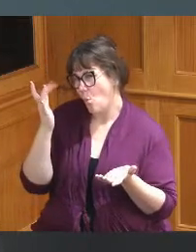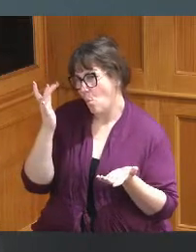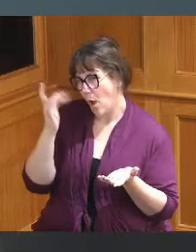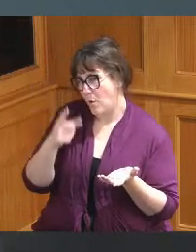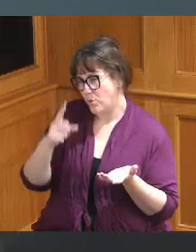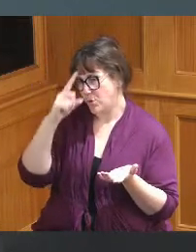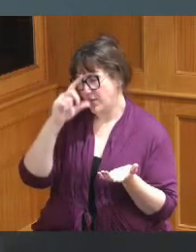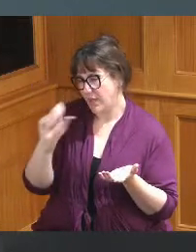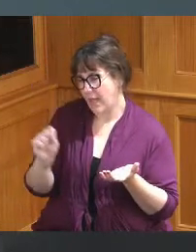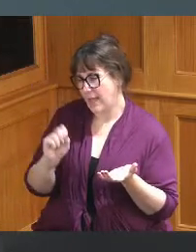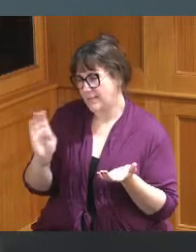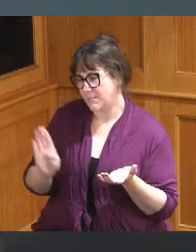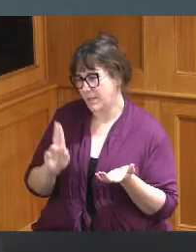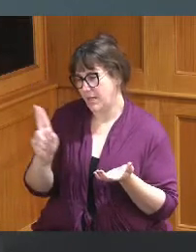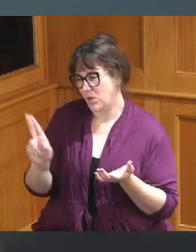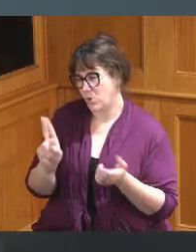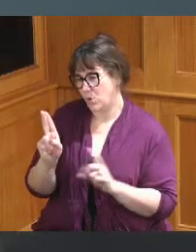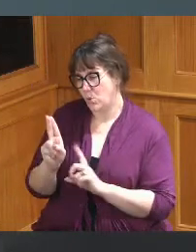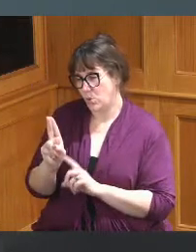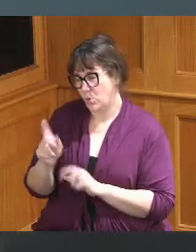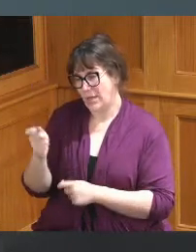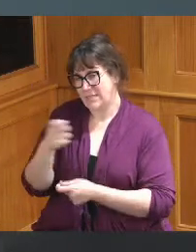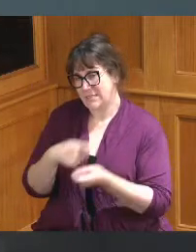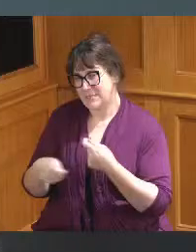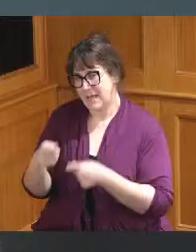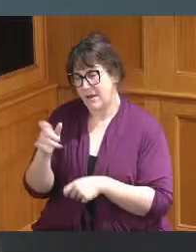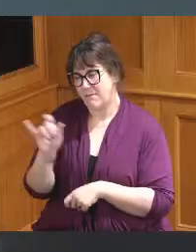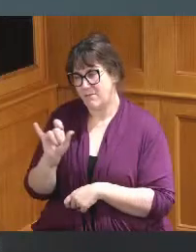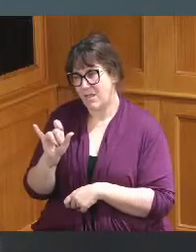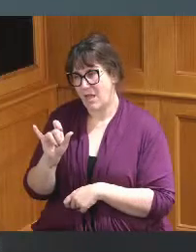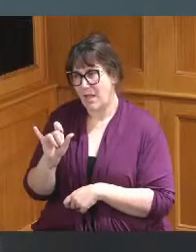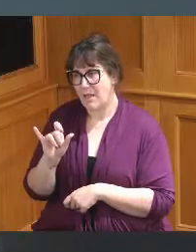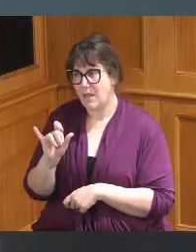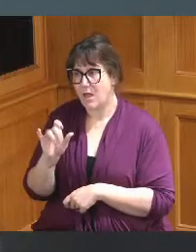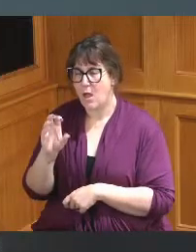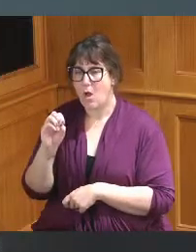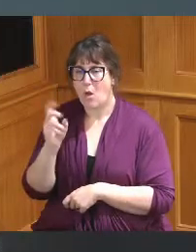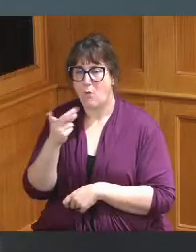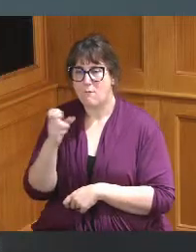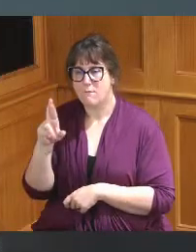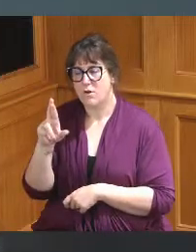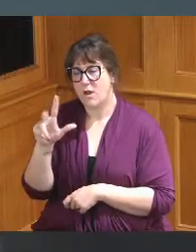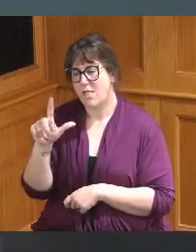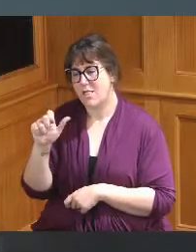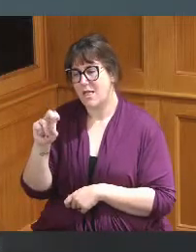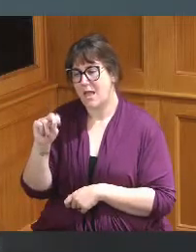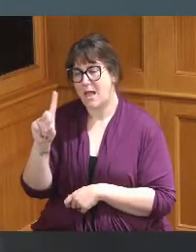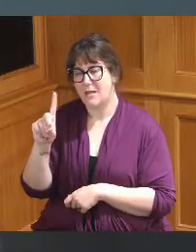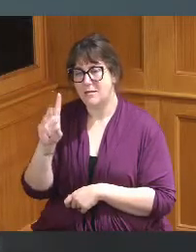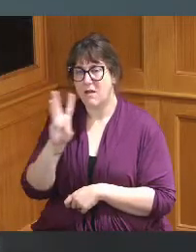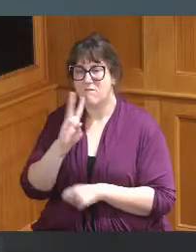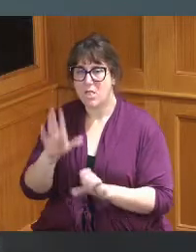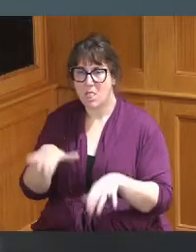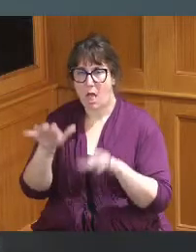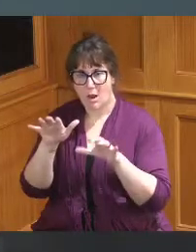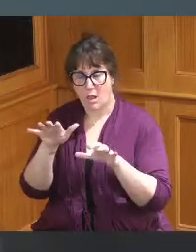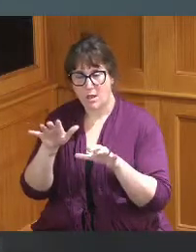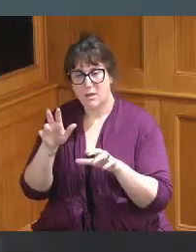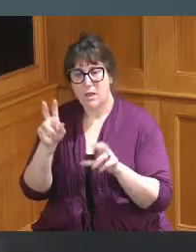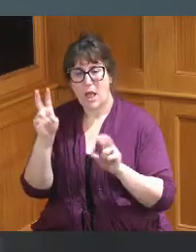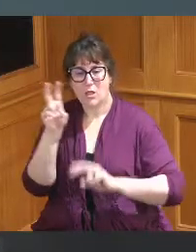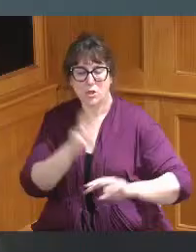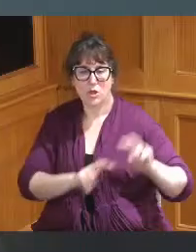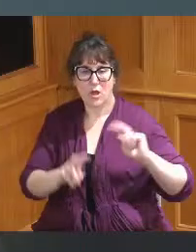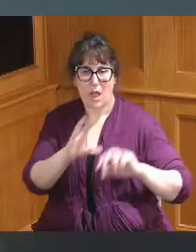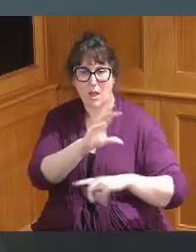of SBUs instead of, say, overland flooding, to look at that and look at companies that are, and you said